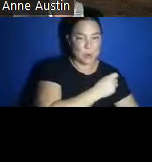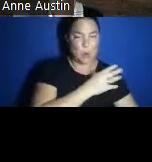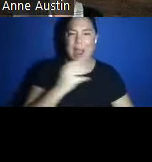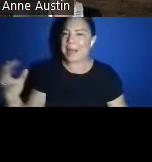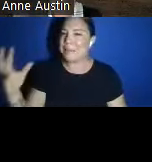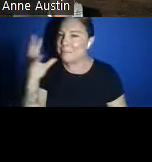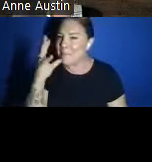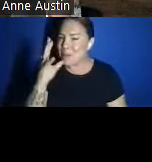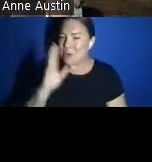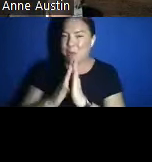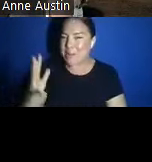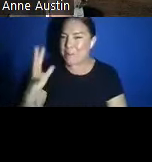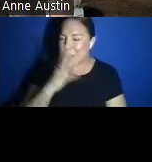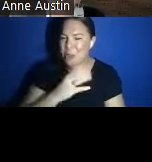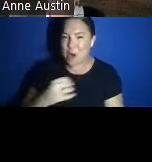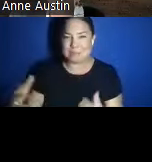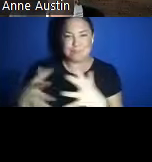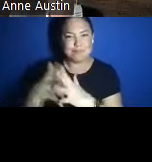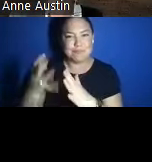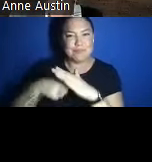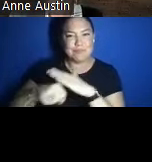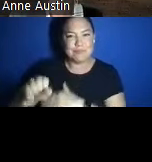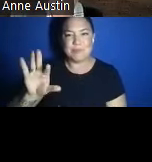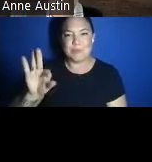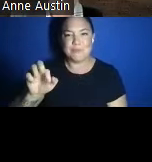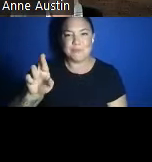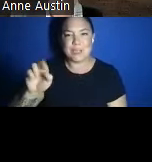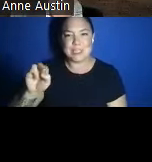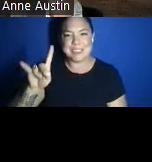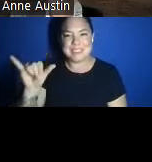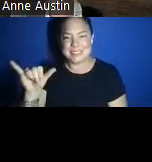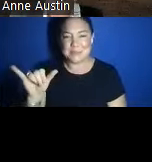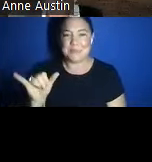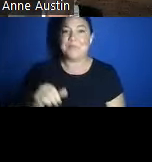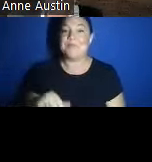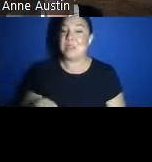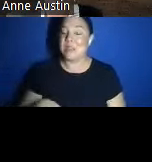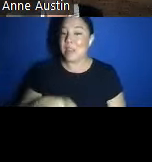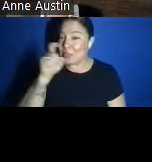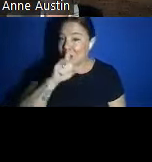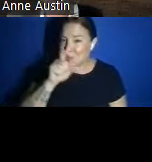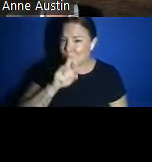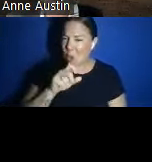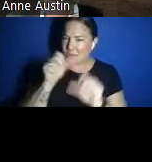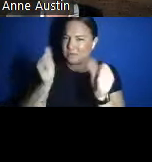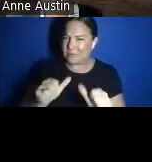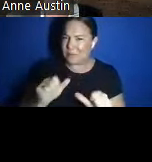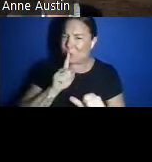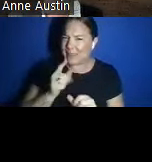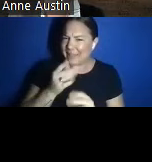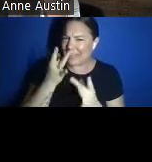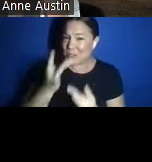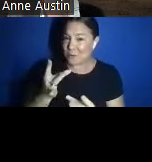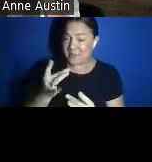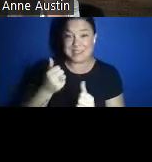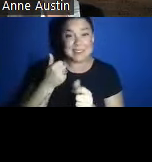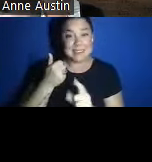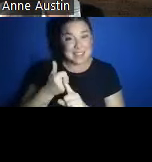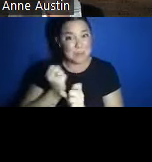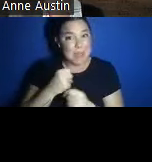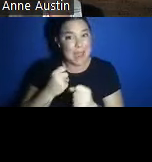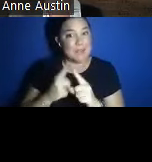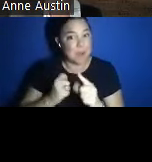fertility. So these figurines are interesting because they are hand modeled rather than made out of a